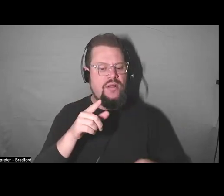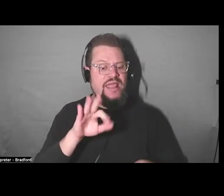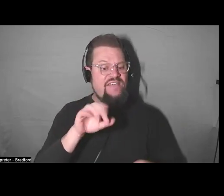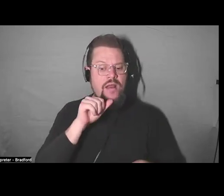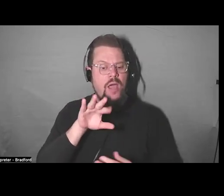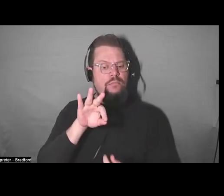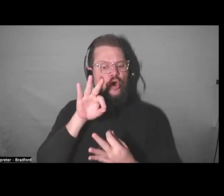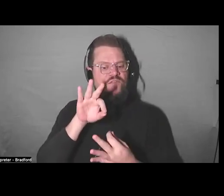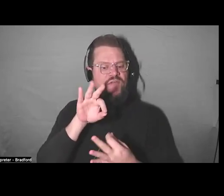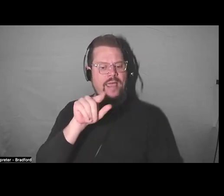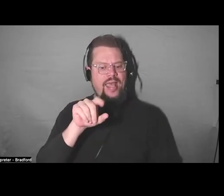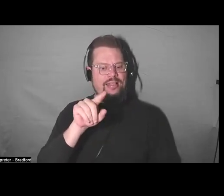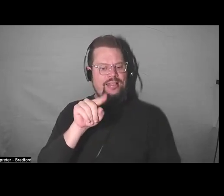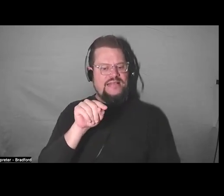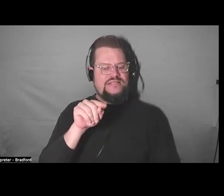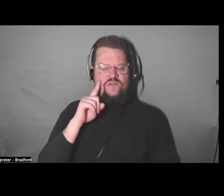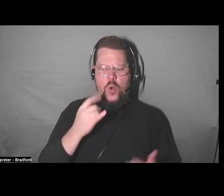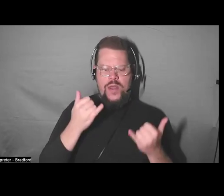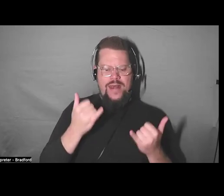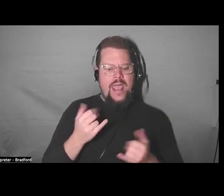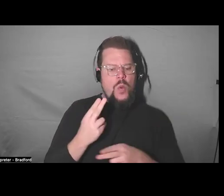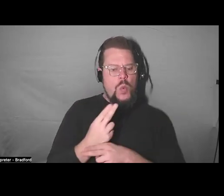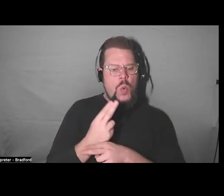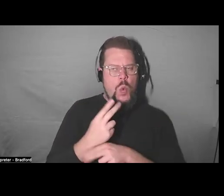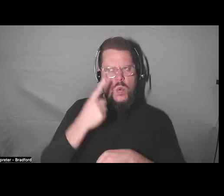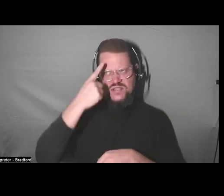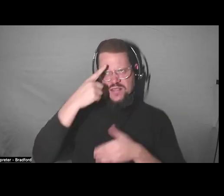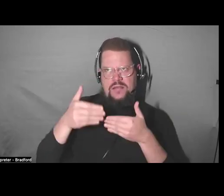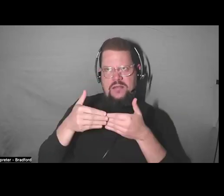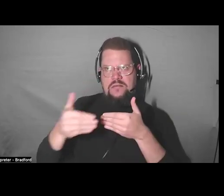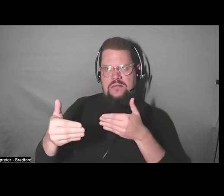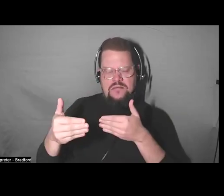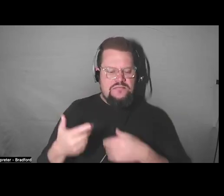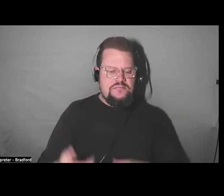it's at least the perfect tool for right now. And then we can think about building, kind of as you mentioned. Yeah.